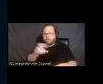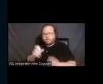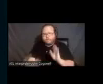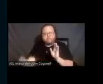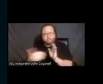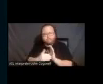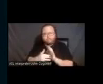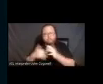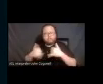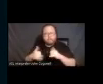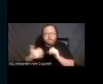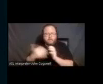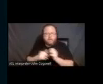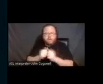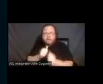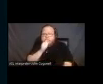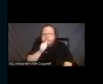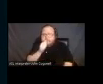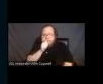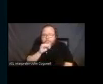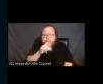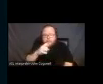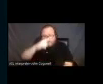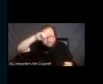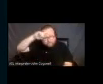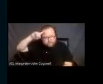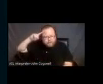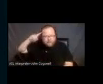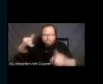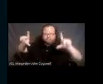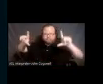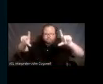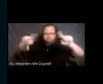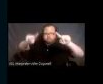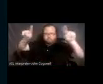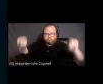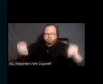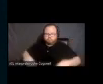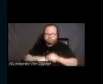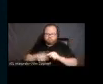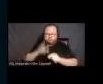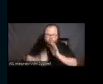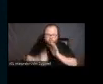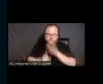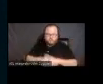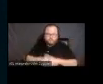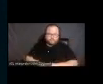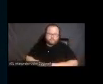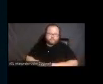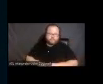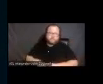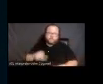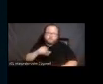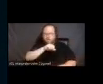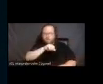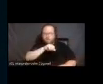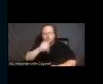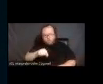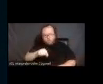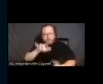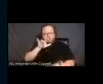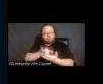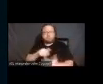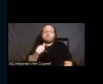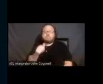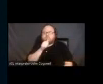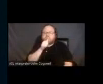moment. With privacy mode, a black screen appears where the ballot contest area would be. Audio voters may activate or deactivate the privacy mode